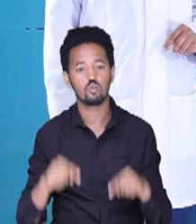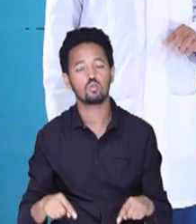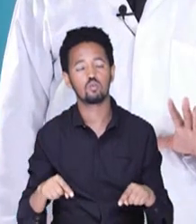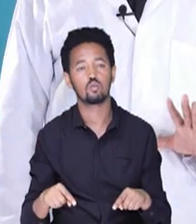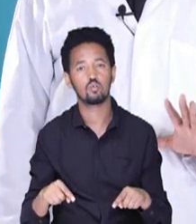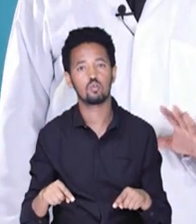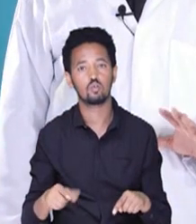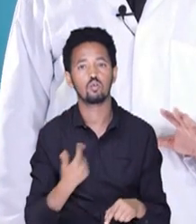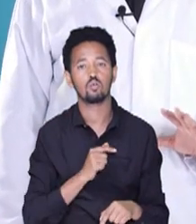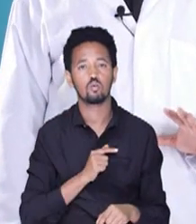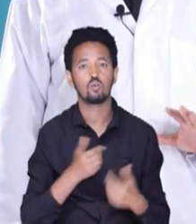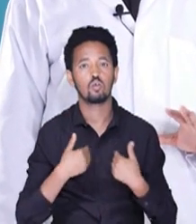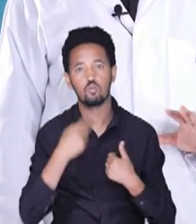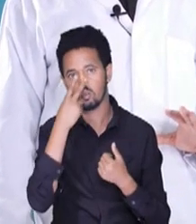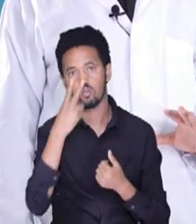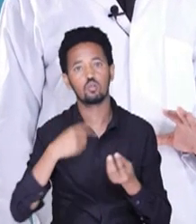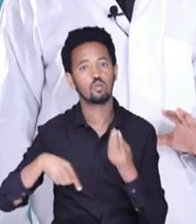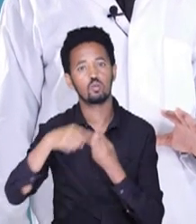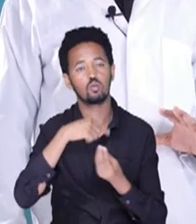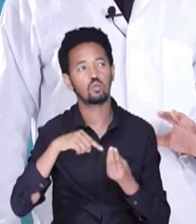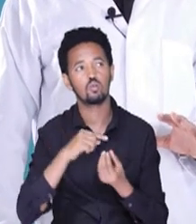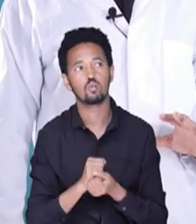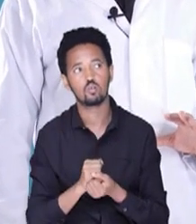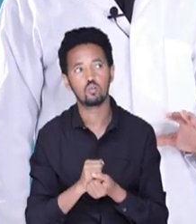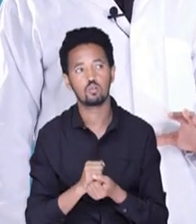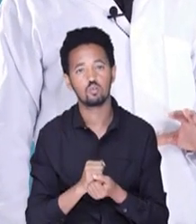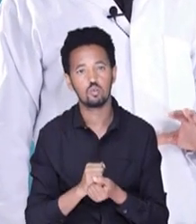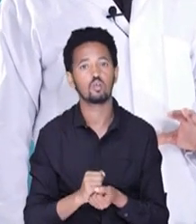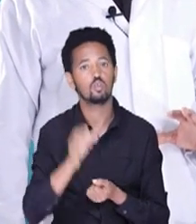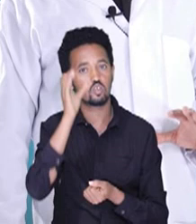Generally, today, we have seen about